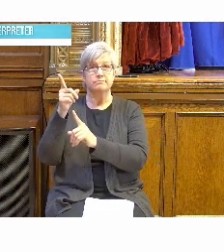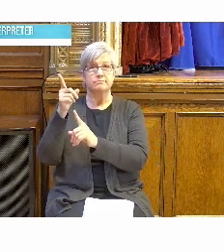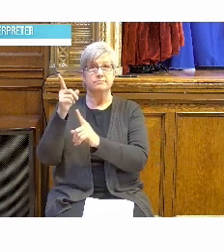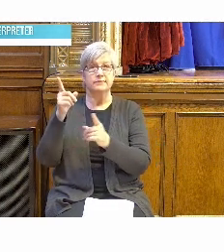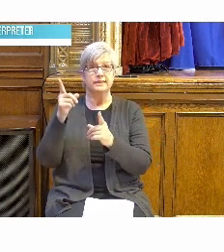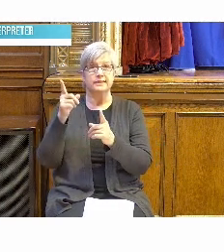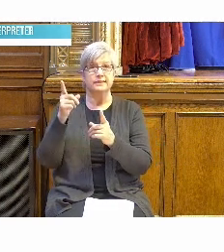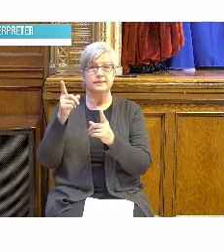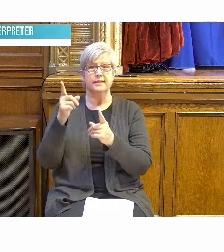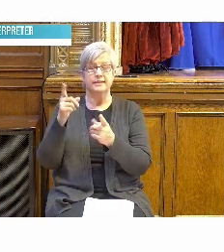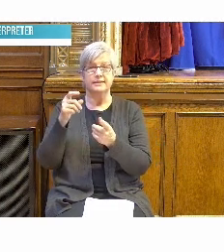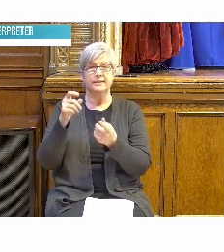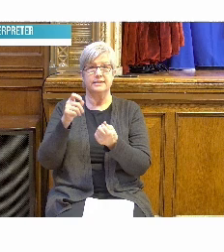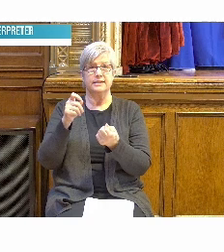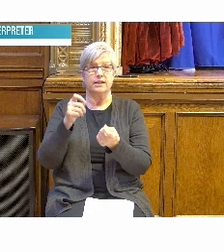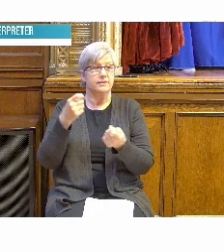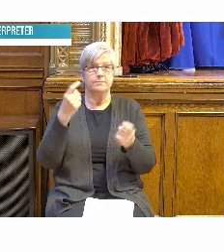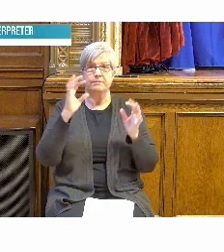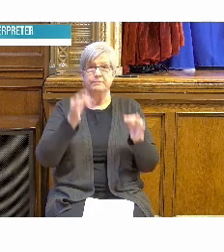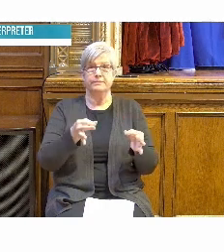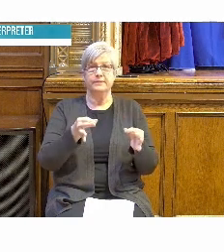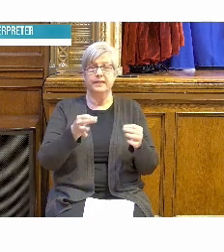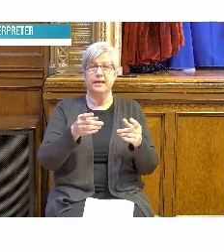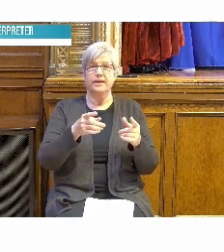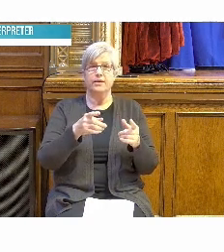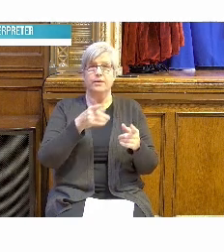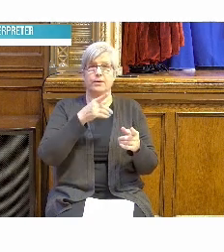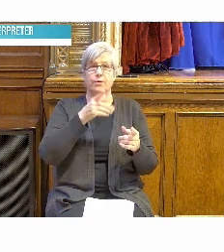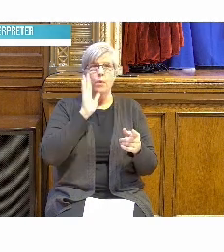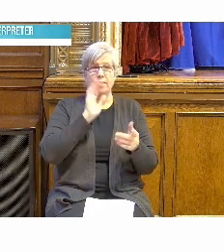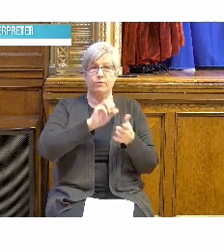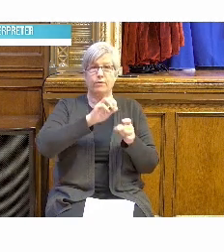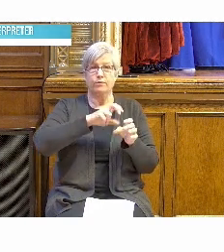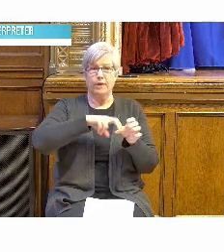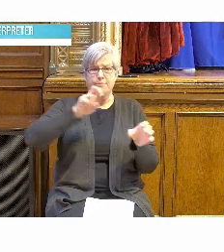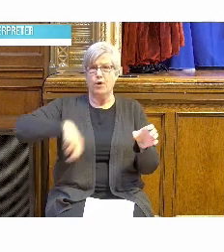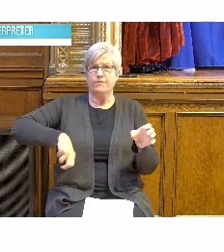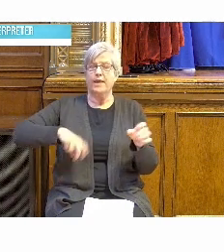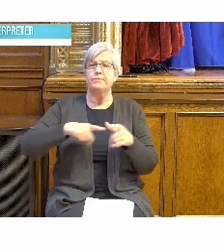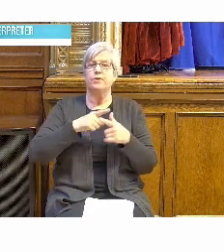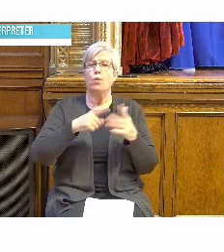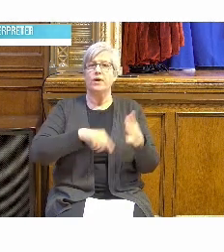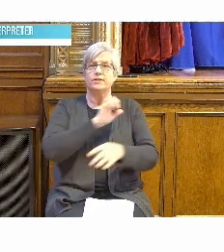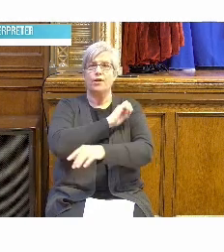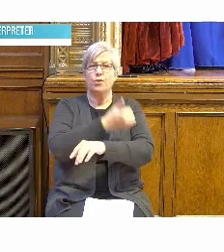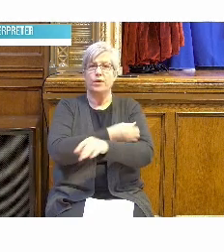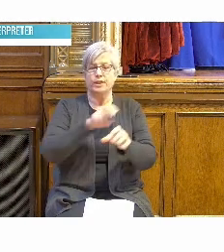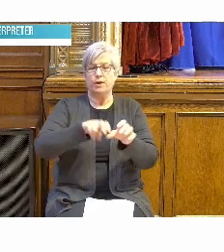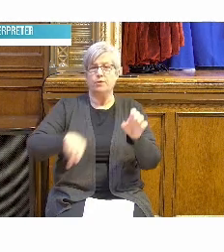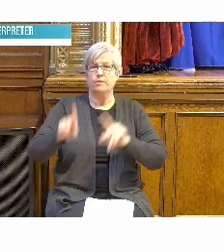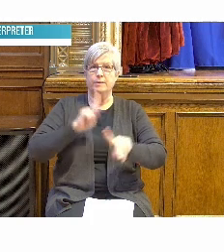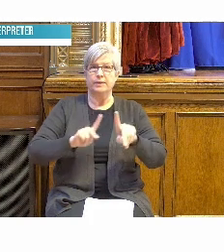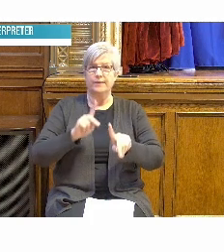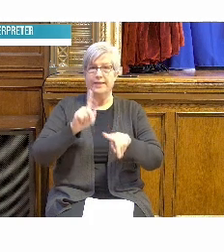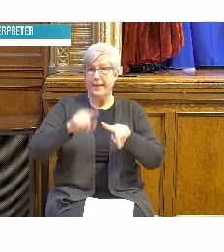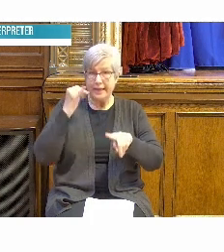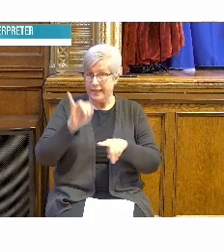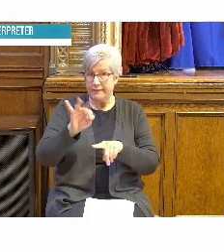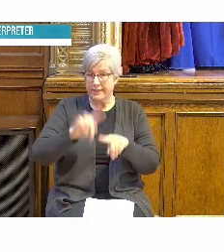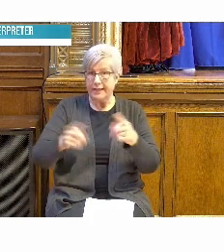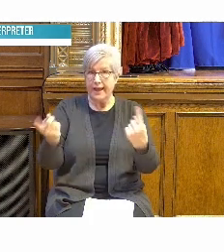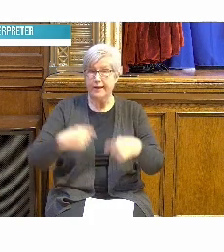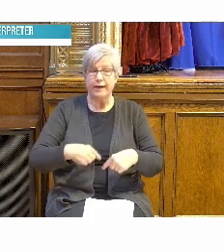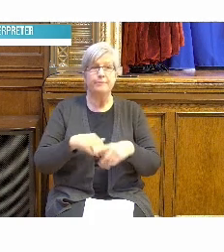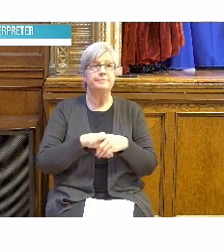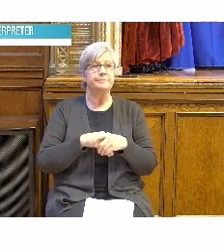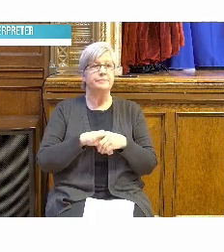the commission itself to determine that other commission members will be removed, then what is our authority to do so? Uh,